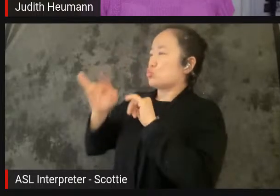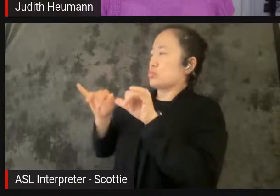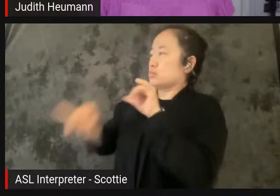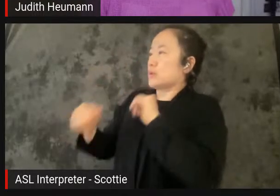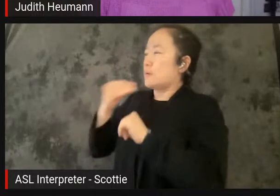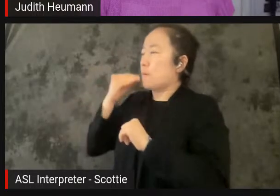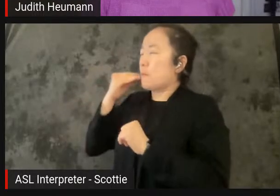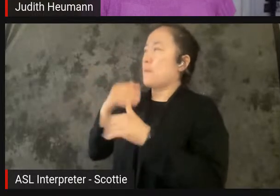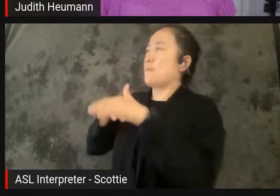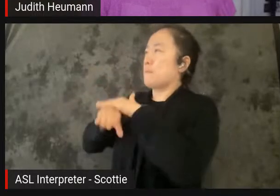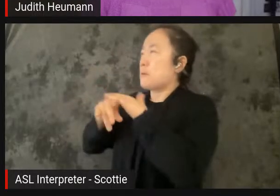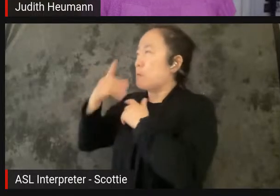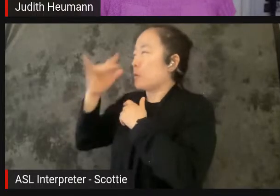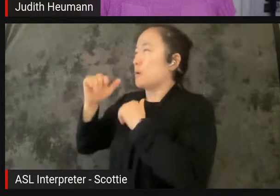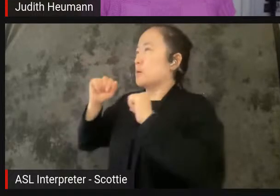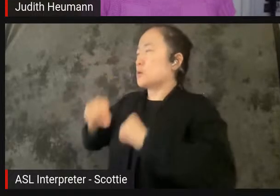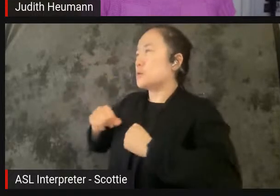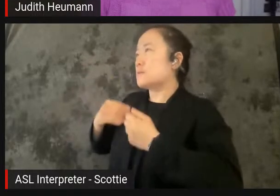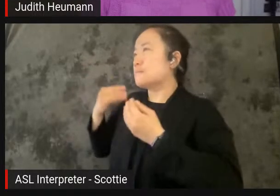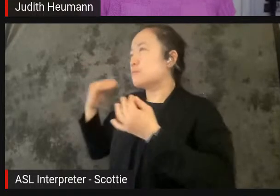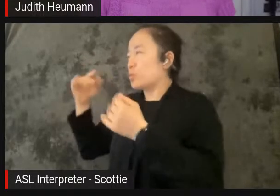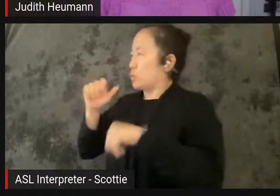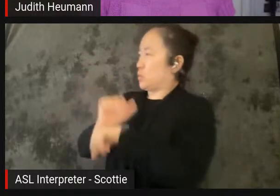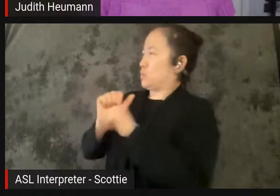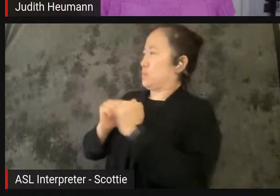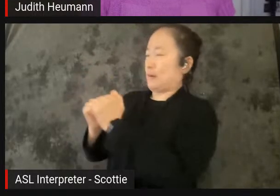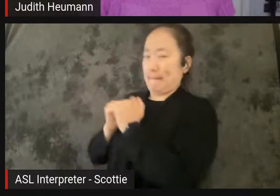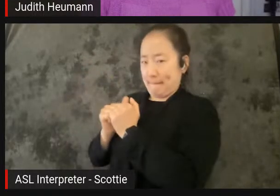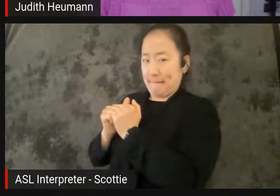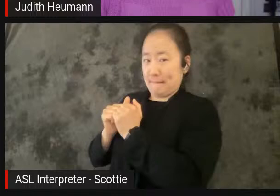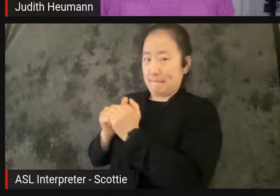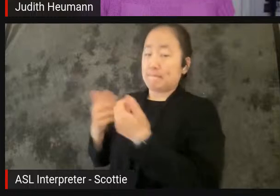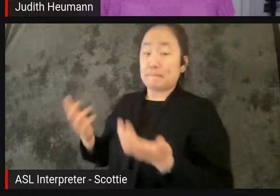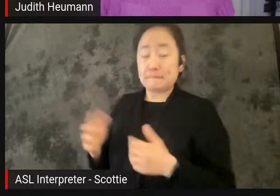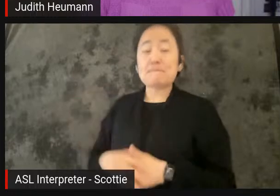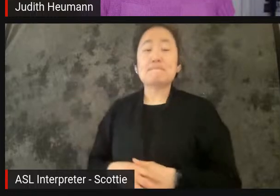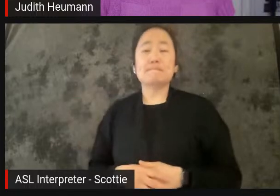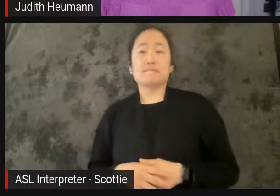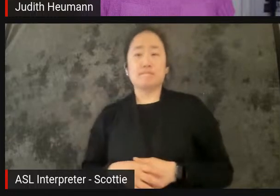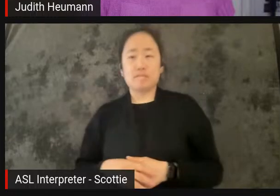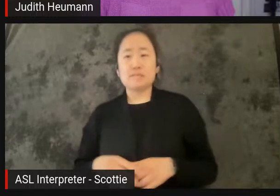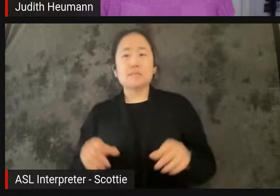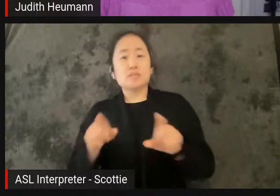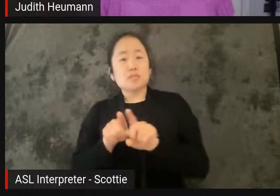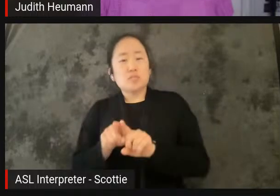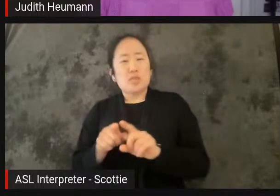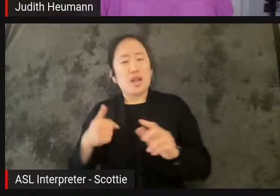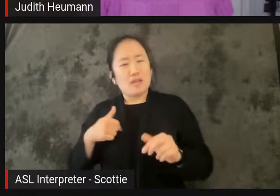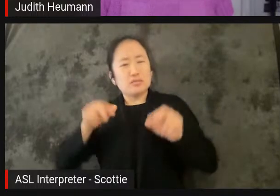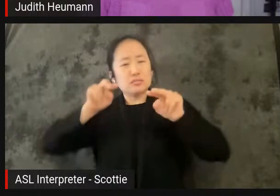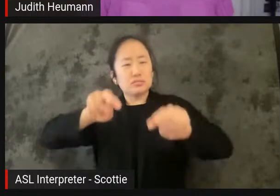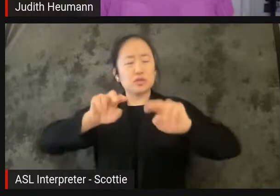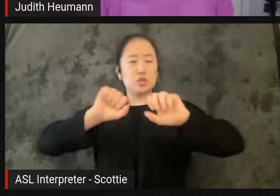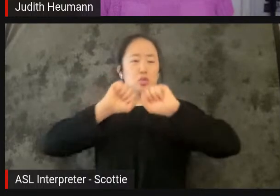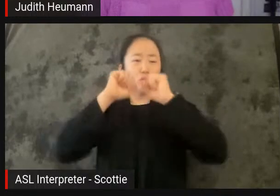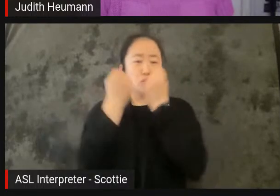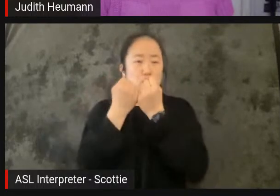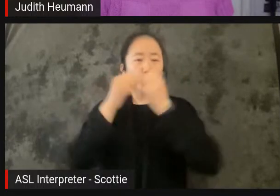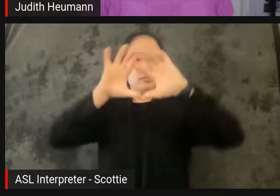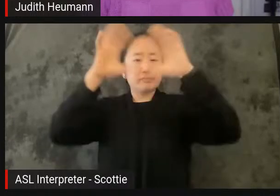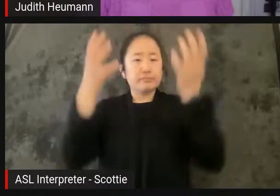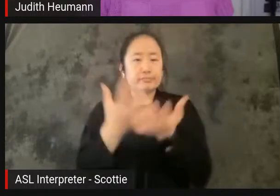And so I think that's the first line. And then the second line is, yes, to look at the social determinants of how we